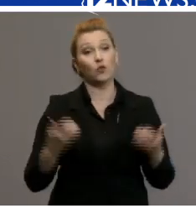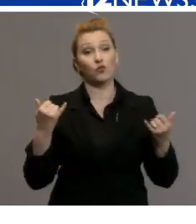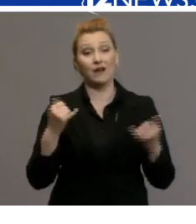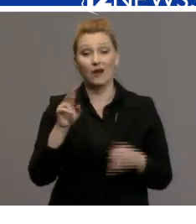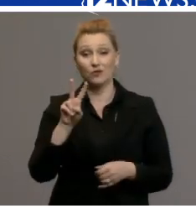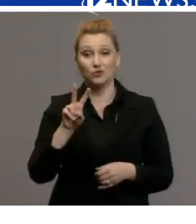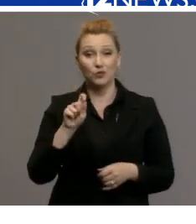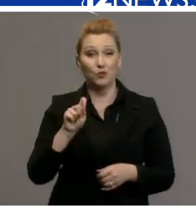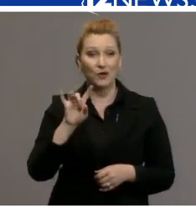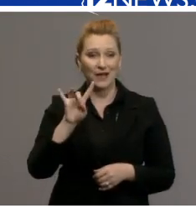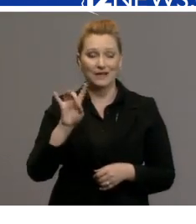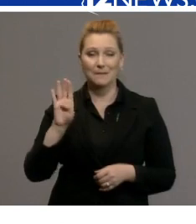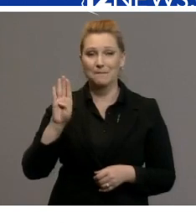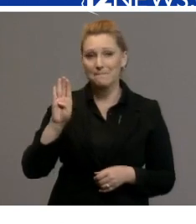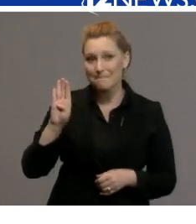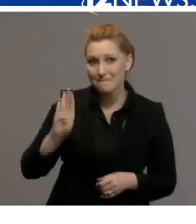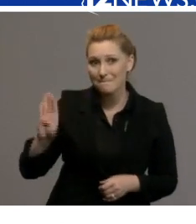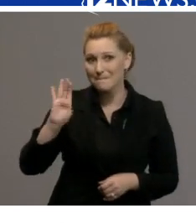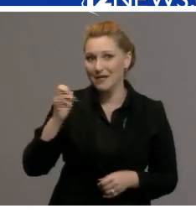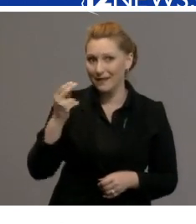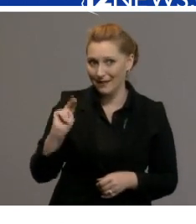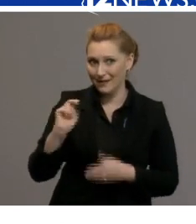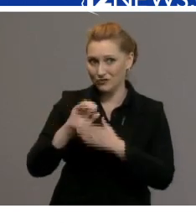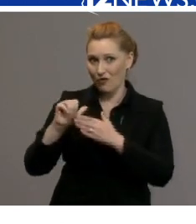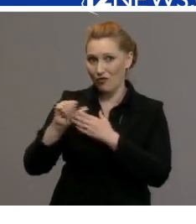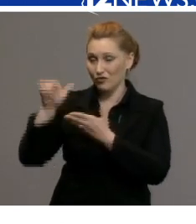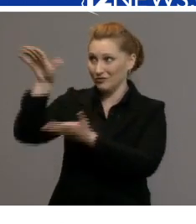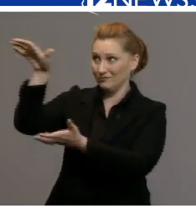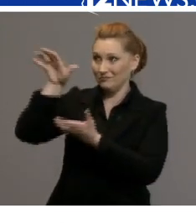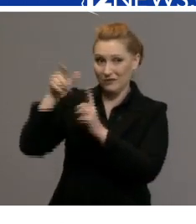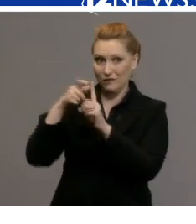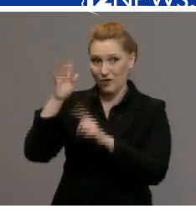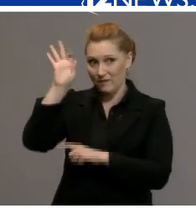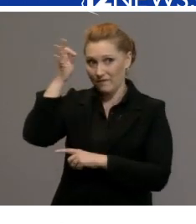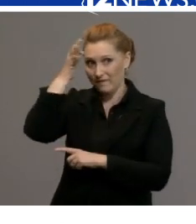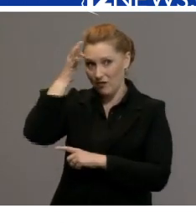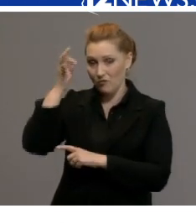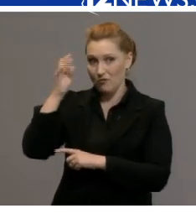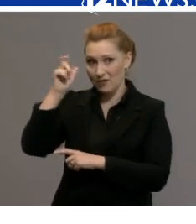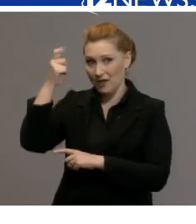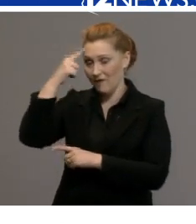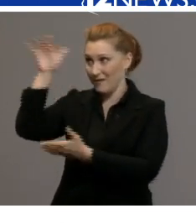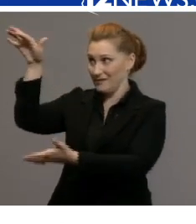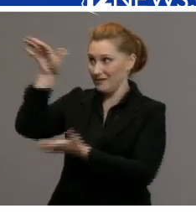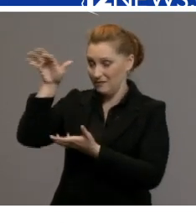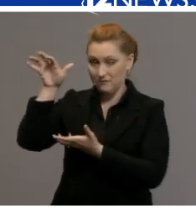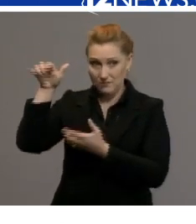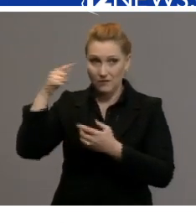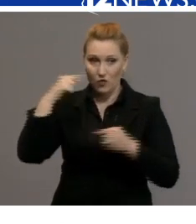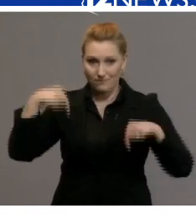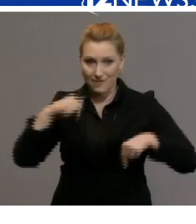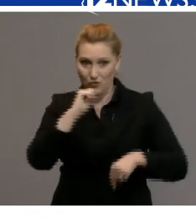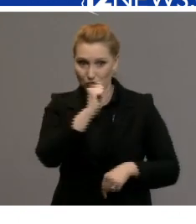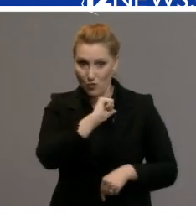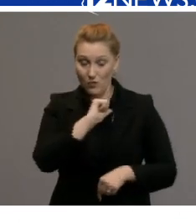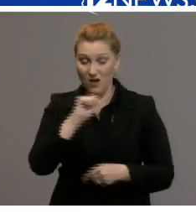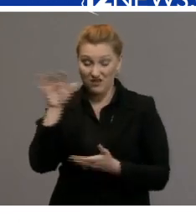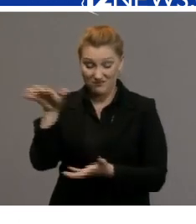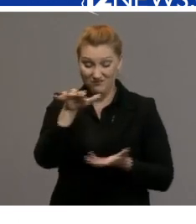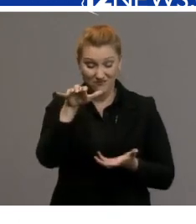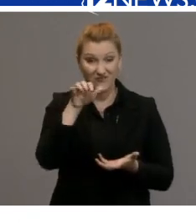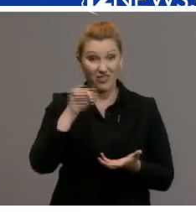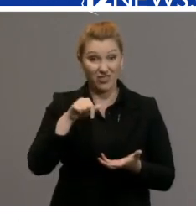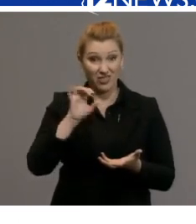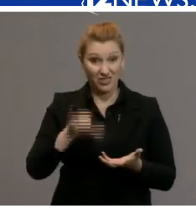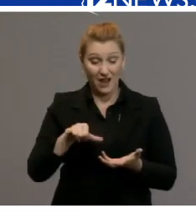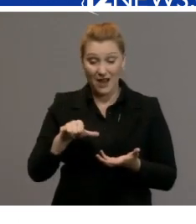was forwarded from the federal government to the state of Arizona. We were able to take these resources to local communities